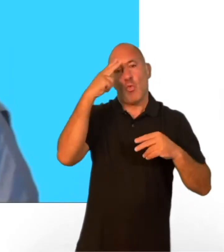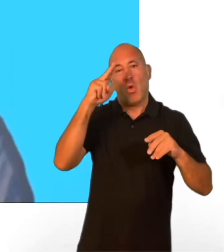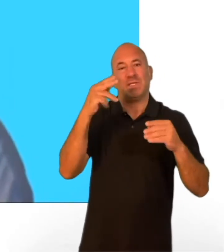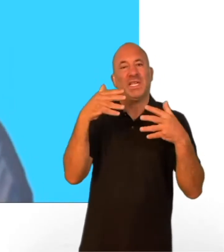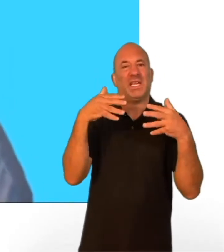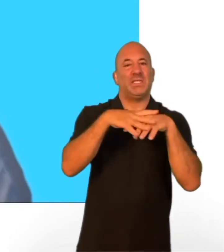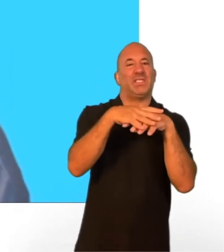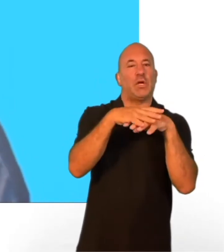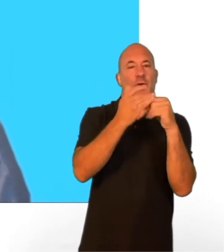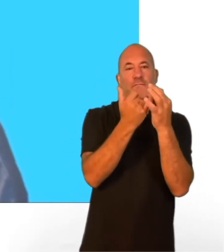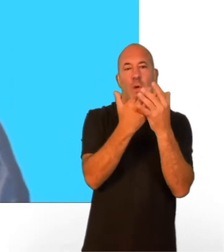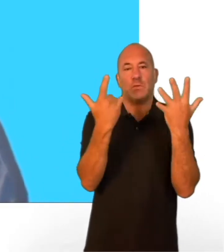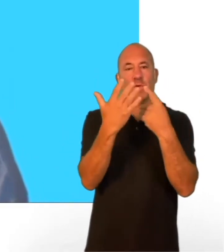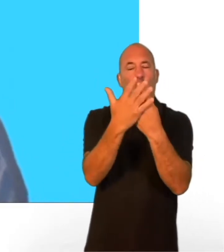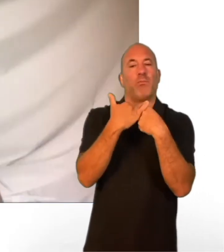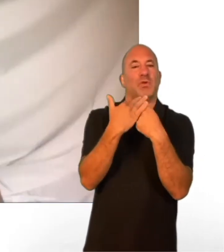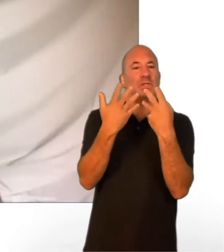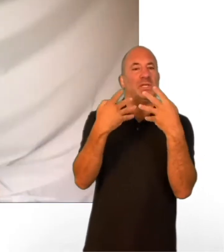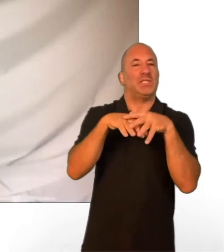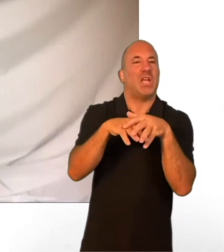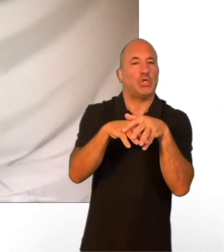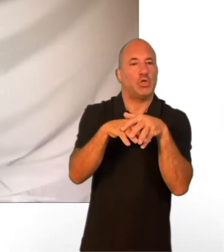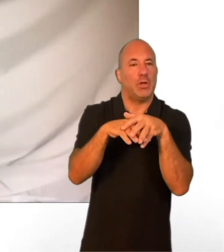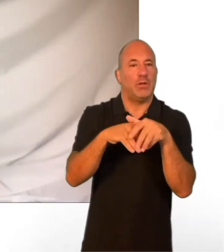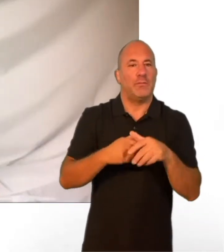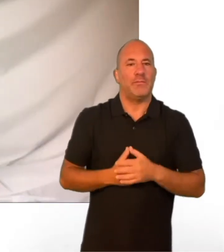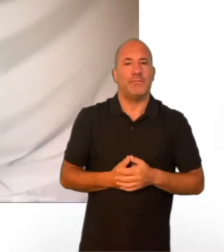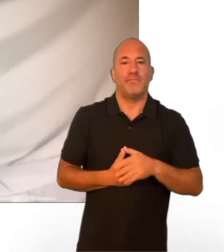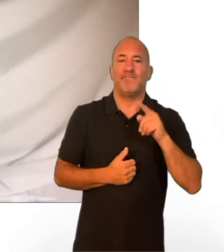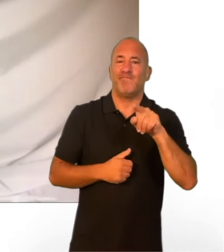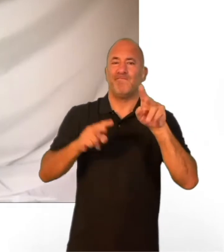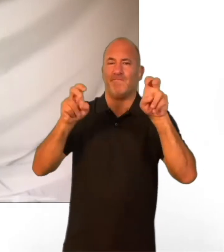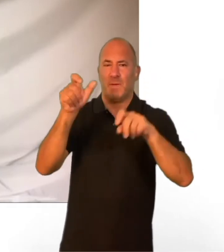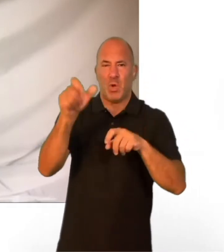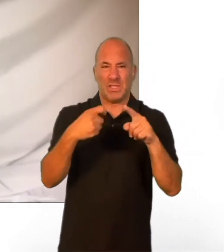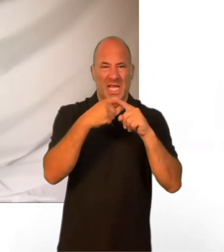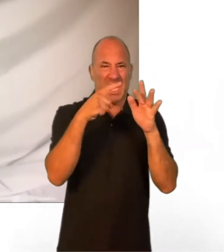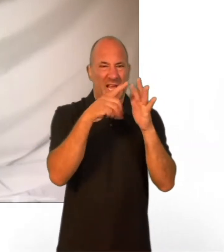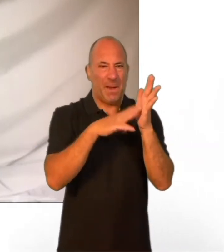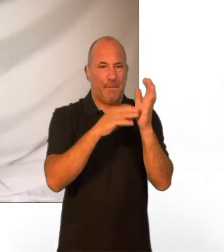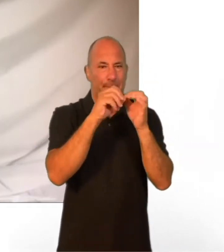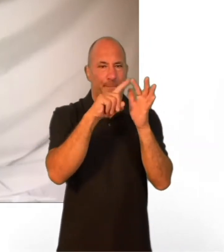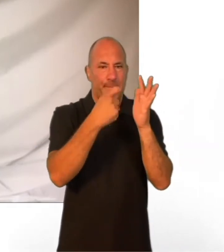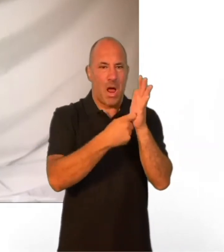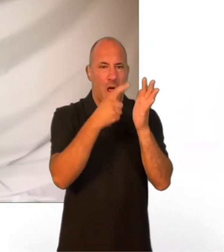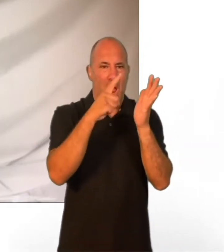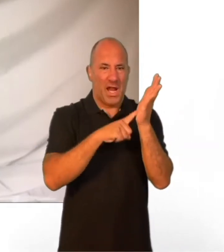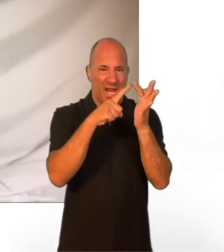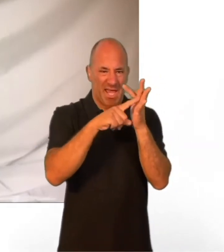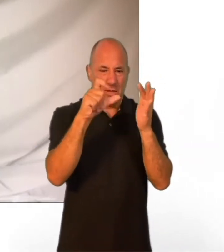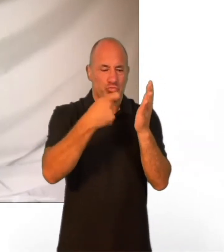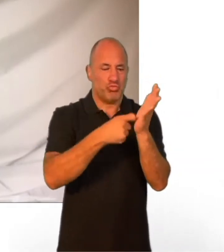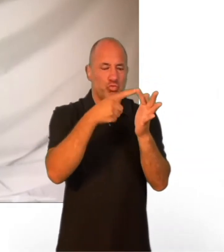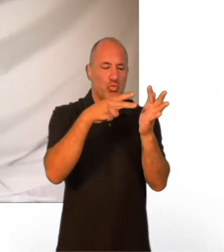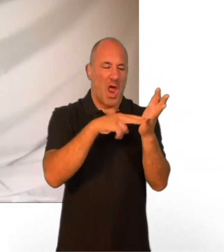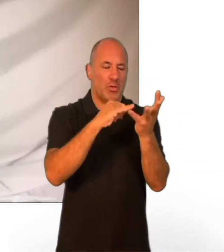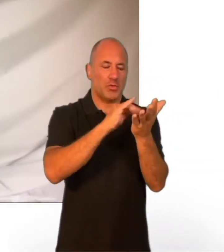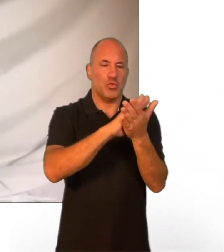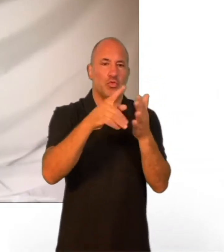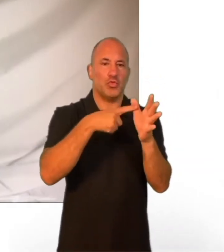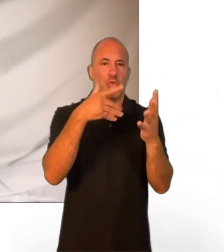multiple oppressions. Yes. And the term was coined by someone called Kimberly Crenshaw, who's an amazing